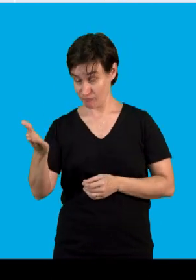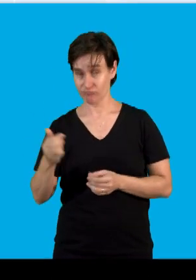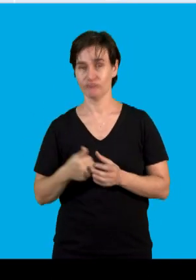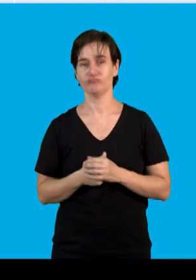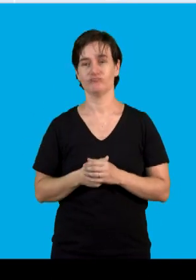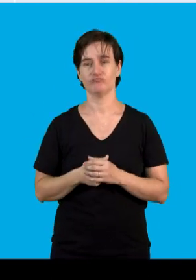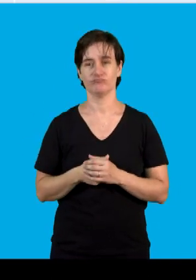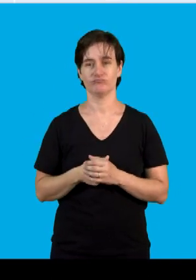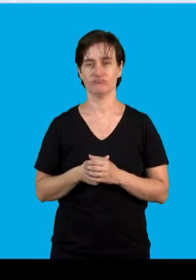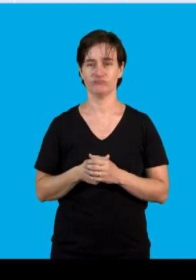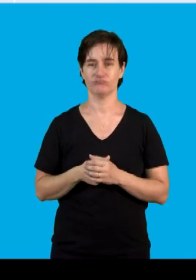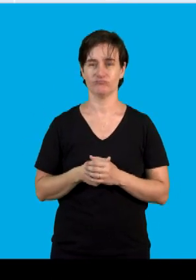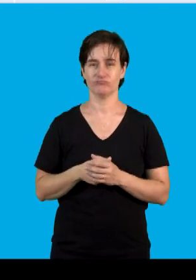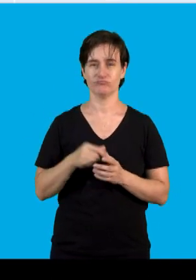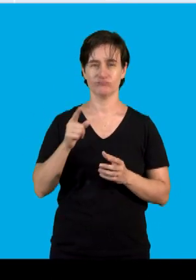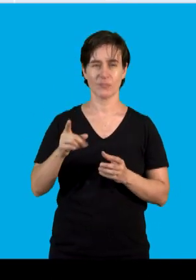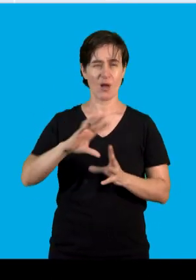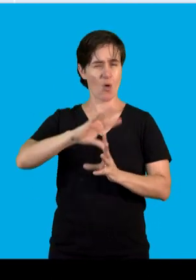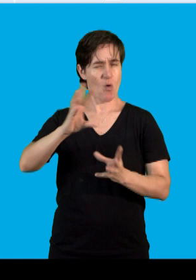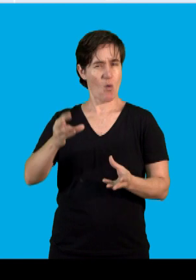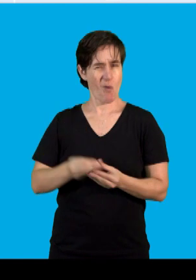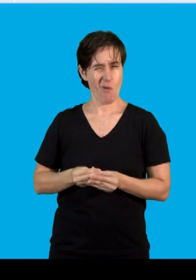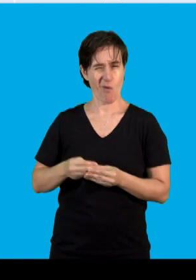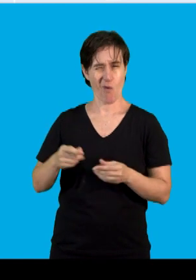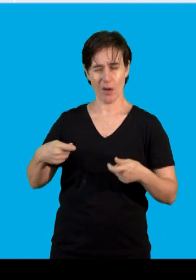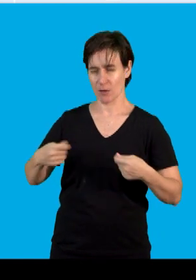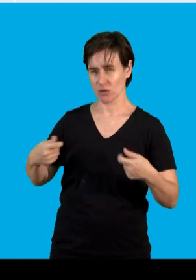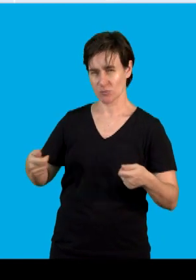pies, then we'll see the total cost is